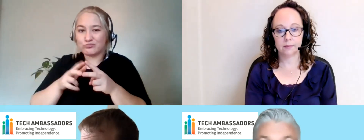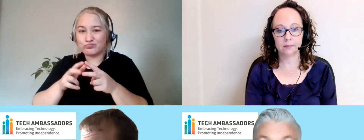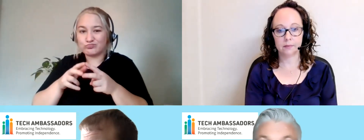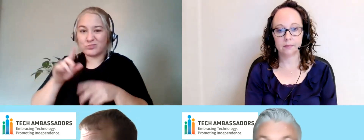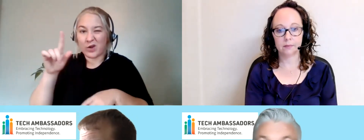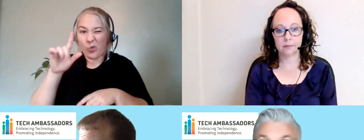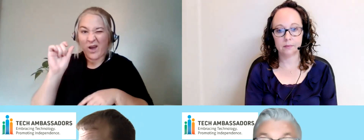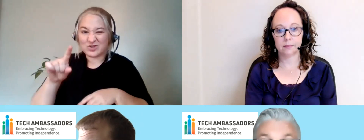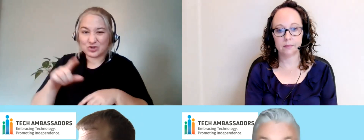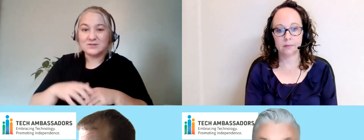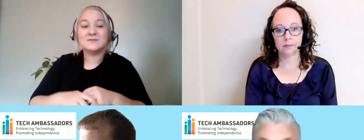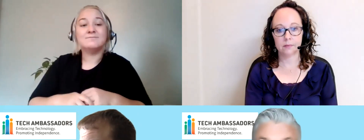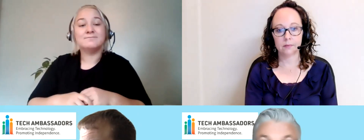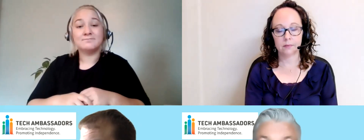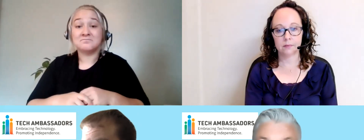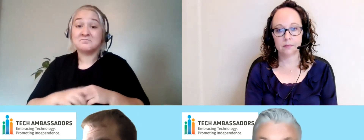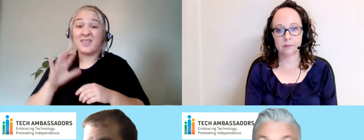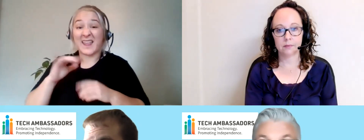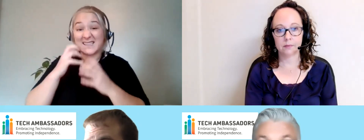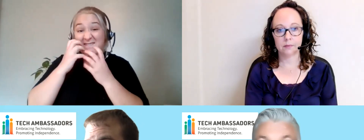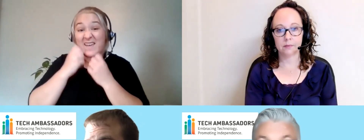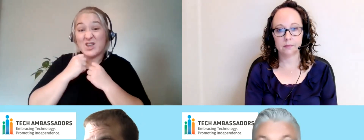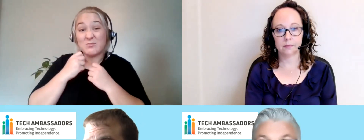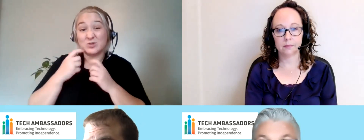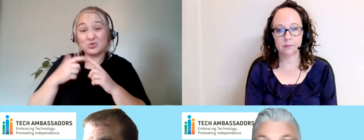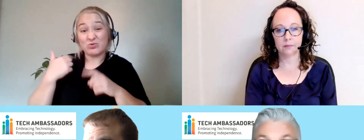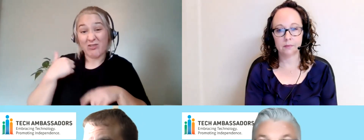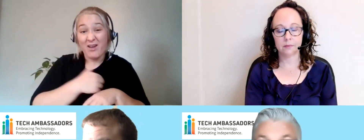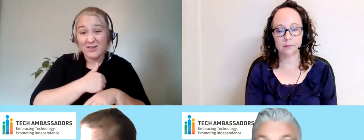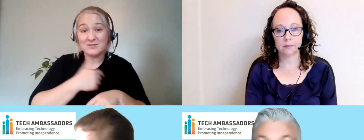questions is valuable to us. We're collecting the